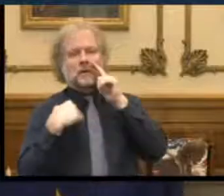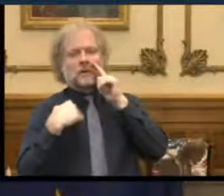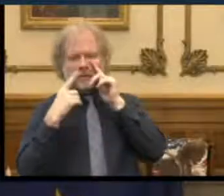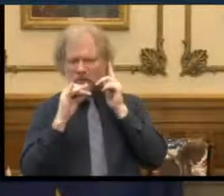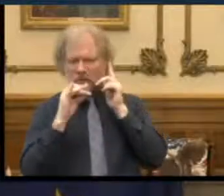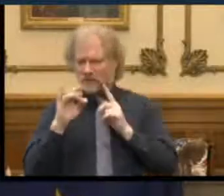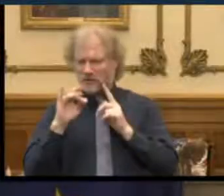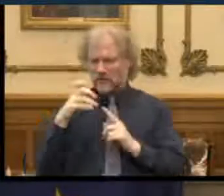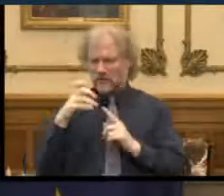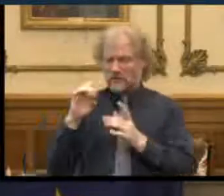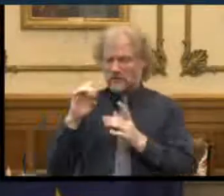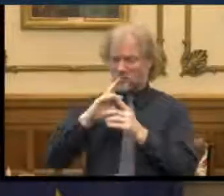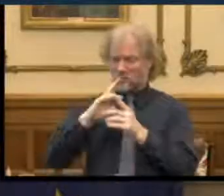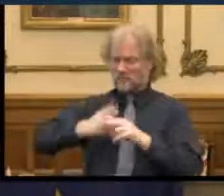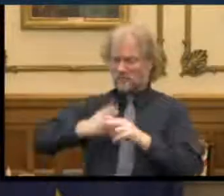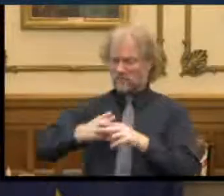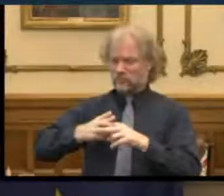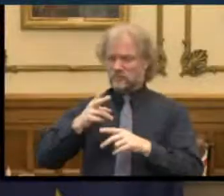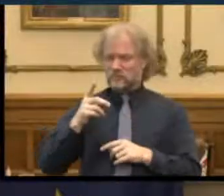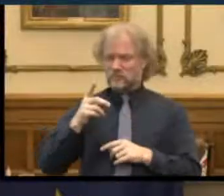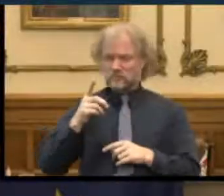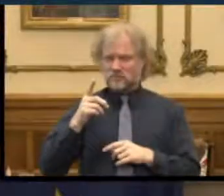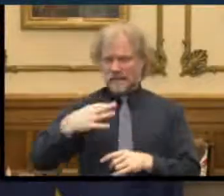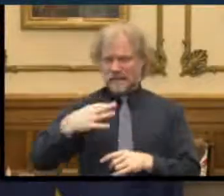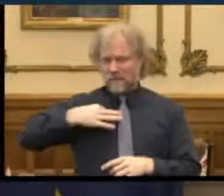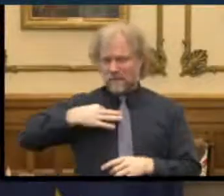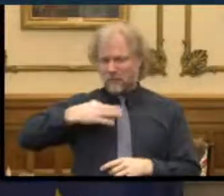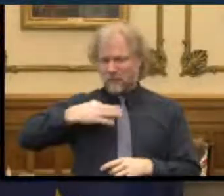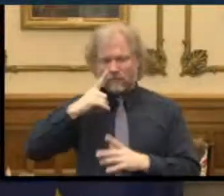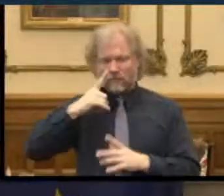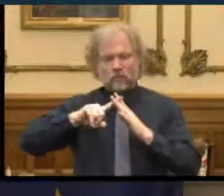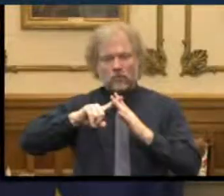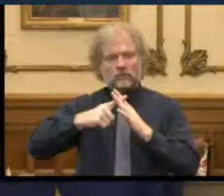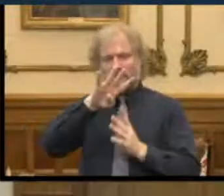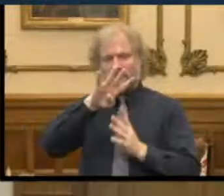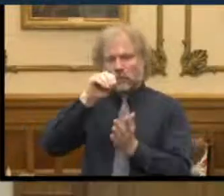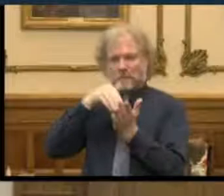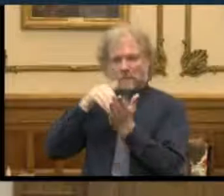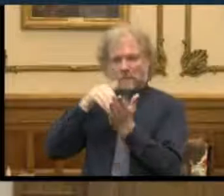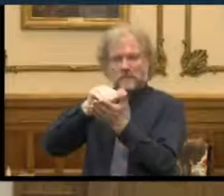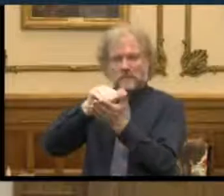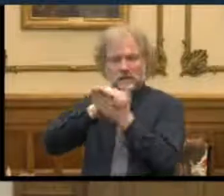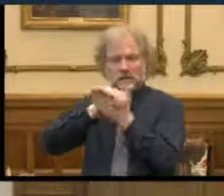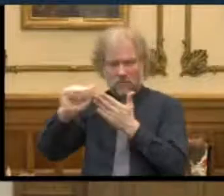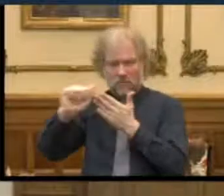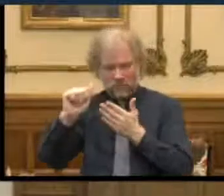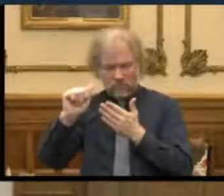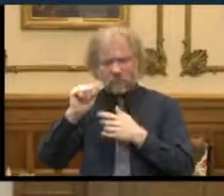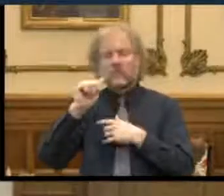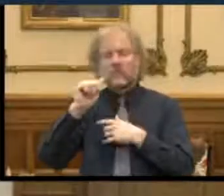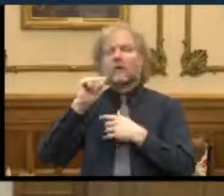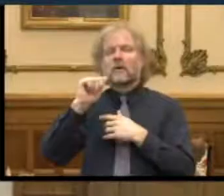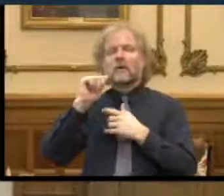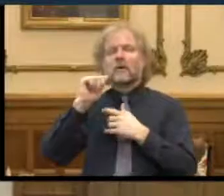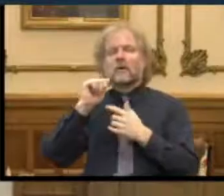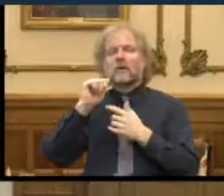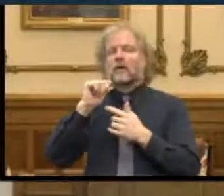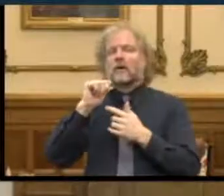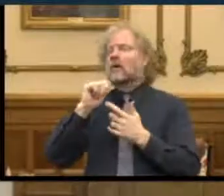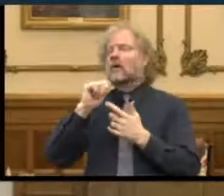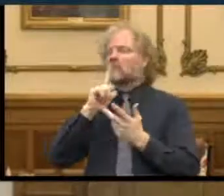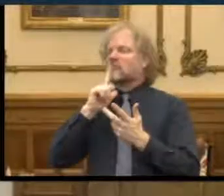Jake, you mentioned about applications for the original $40 million, and we're obviously, Julia, poring over